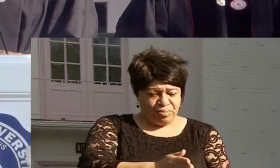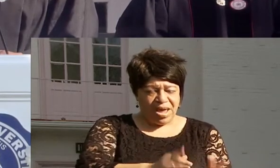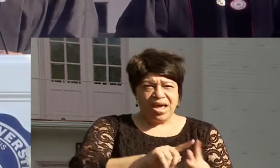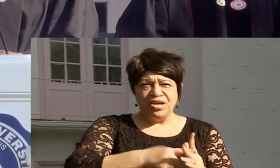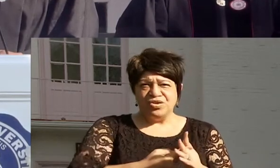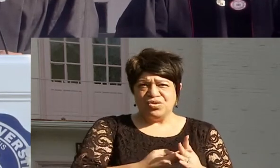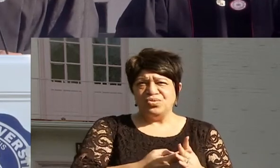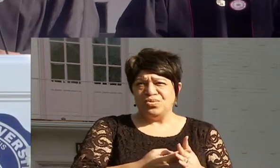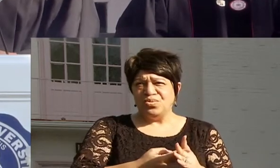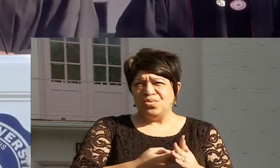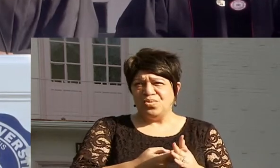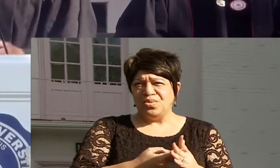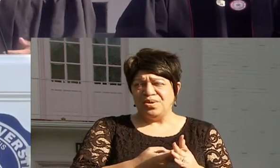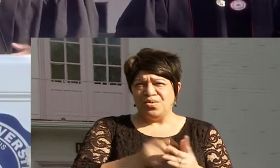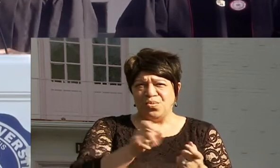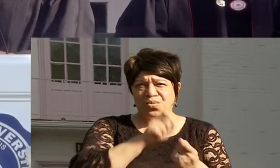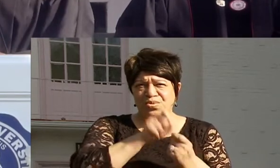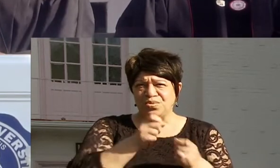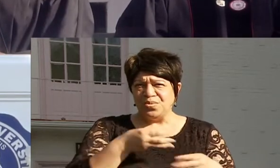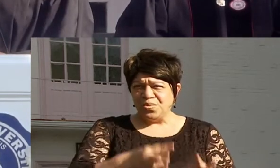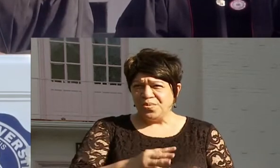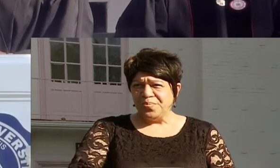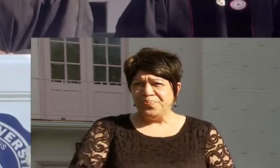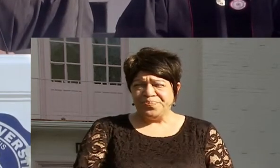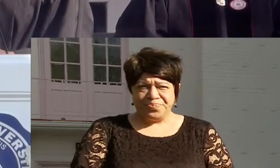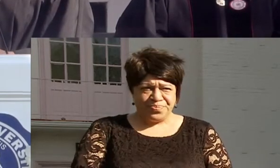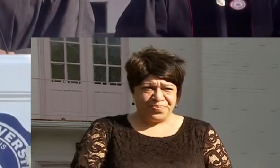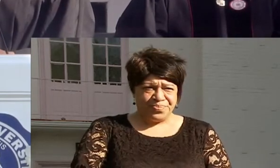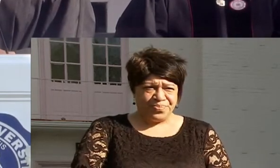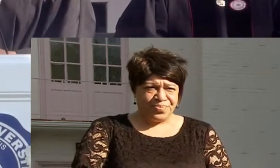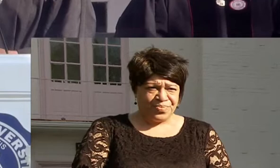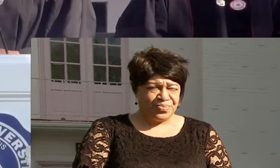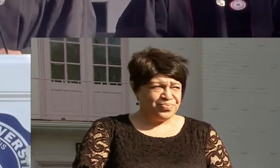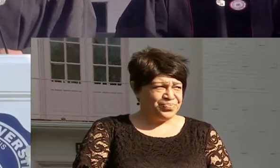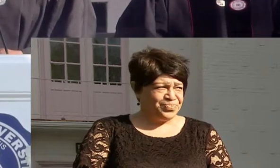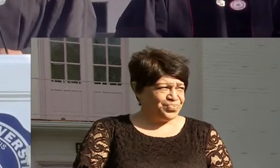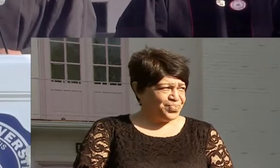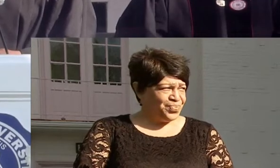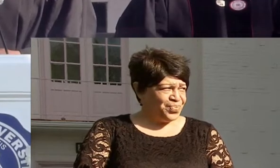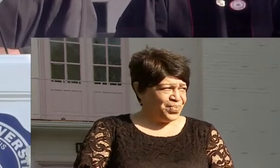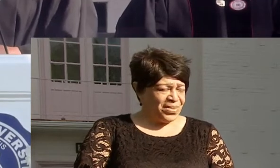certain. Marvel should be calling any minute now.